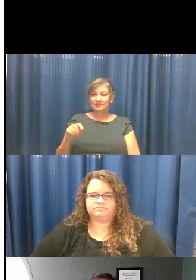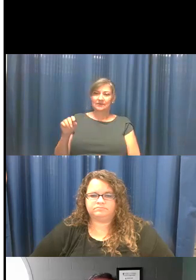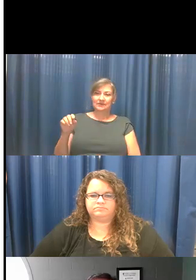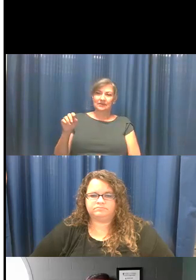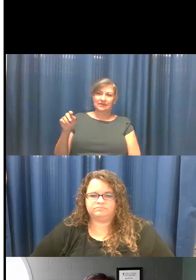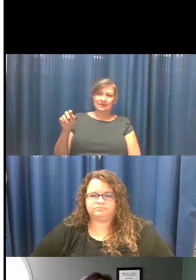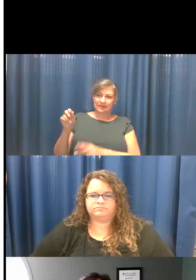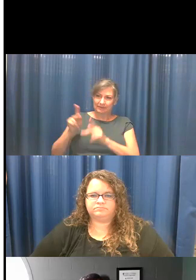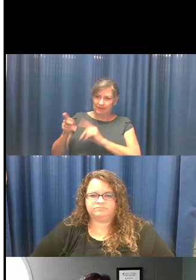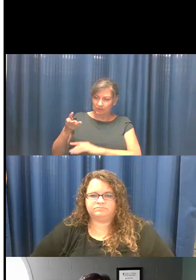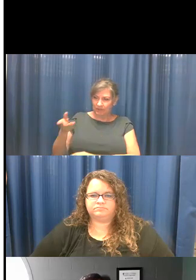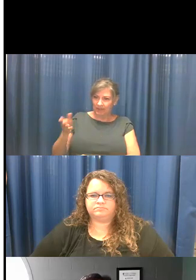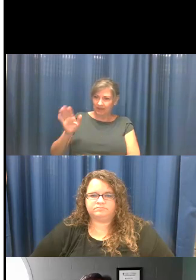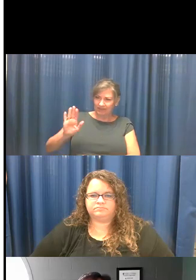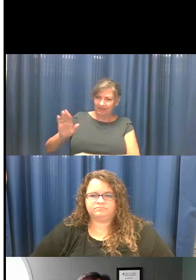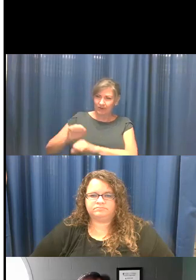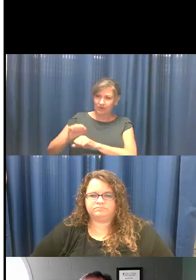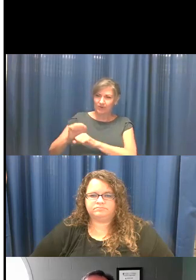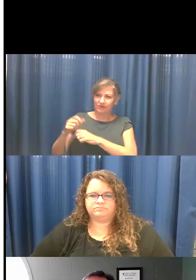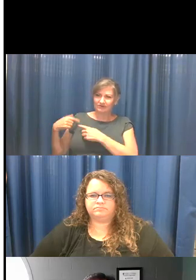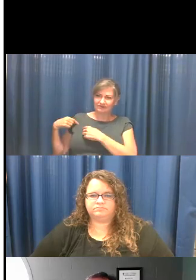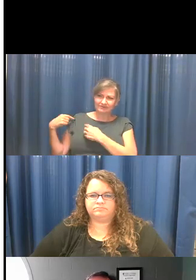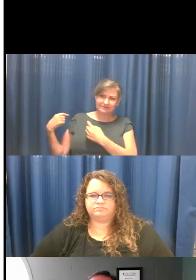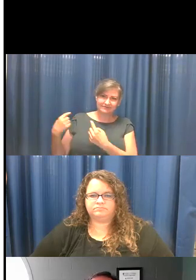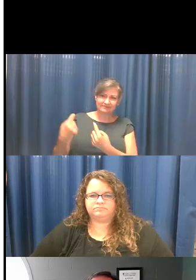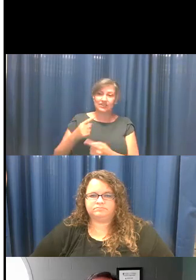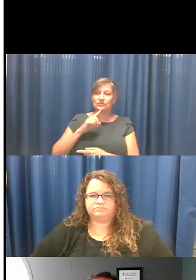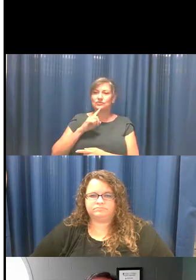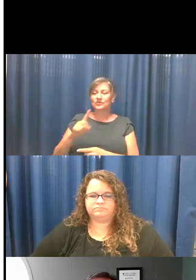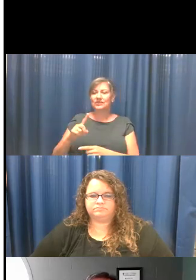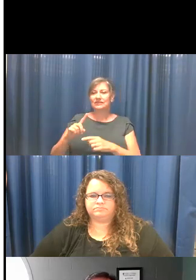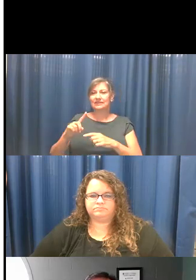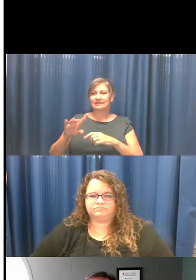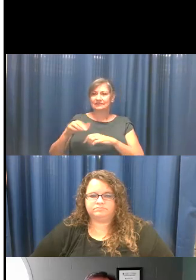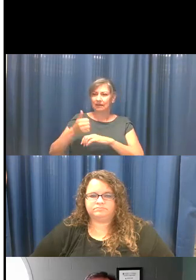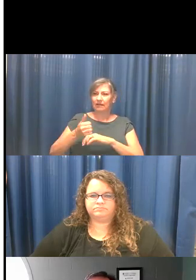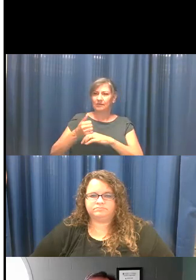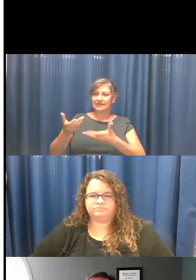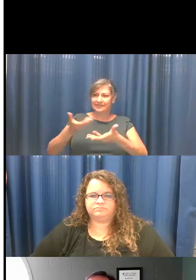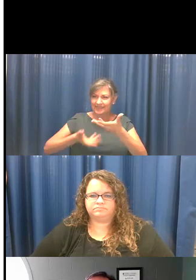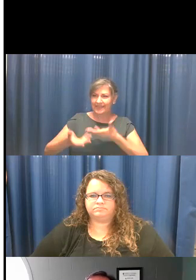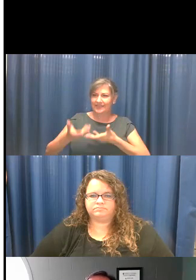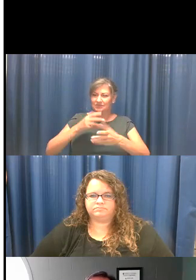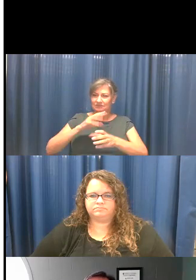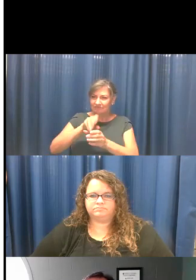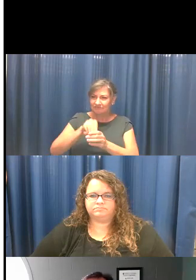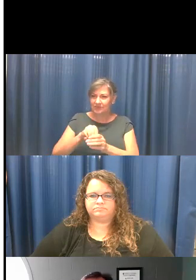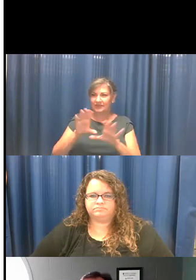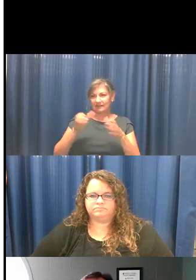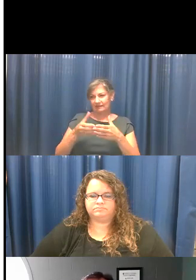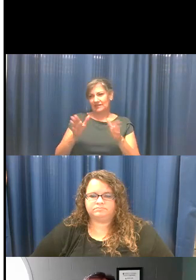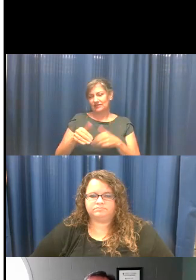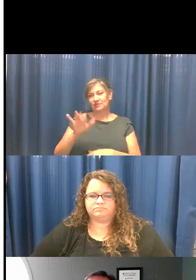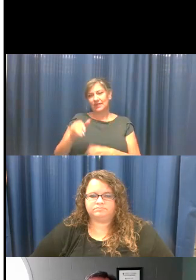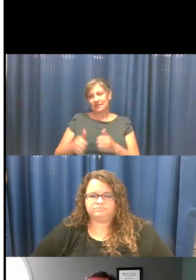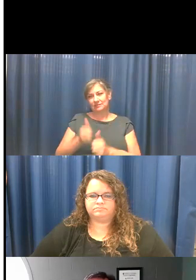that they did over the last years to really build engagement in the classroom, because I think that is the most critical.